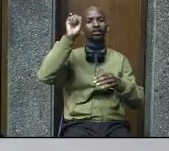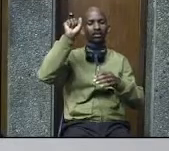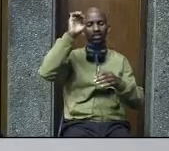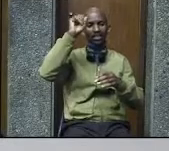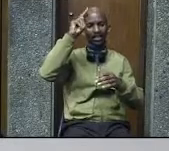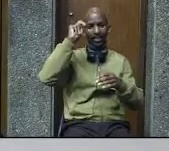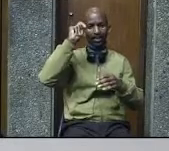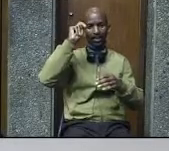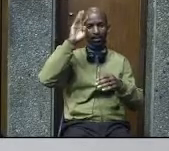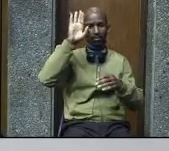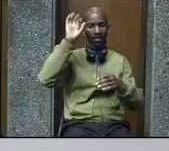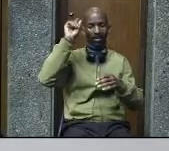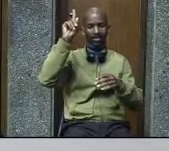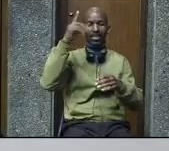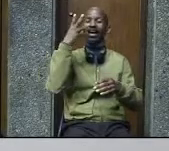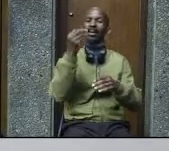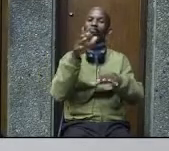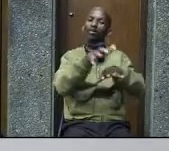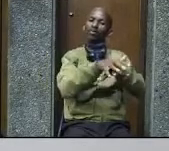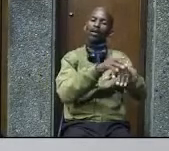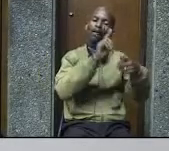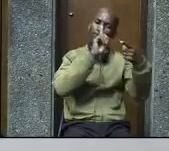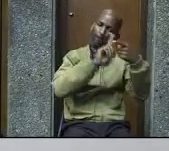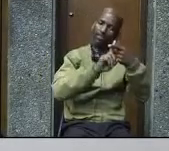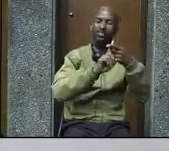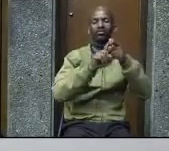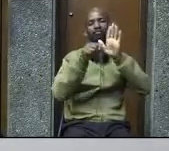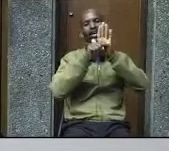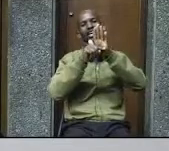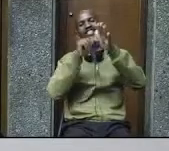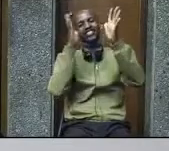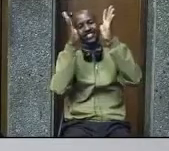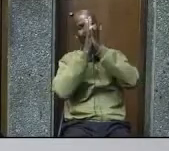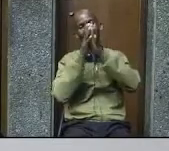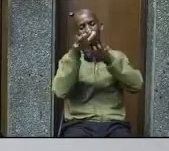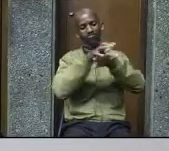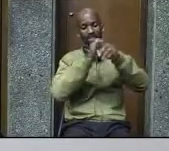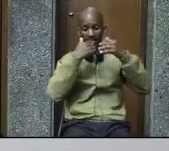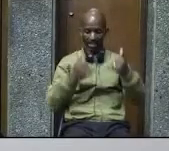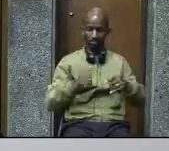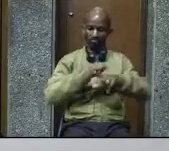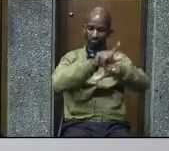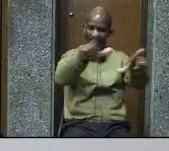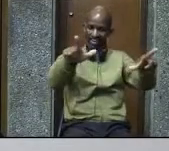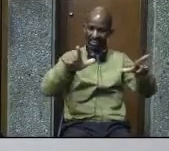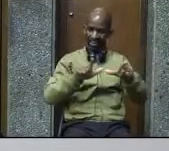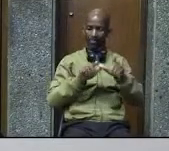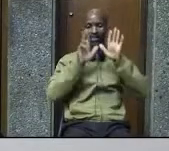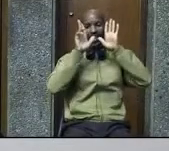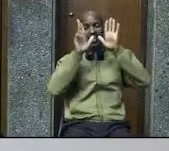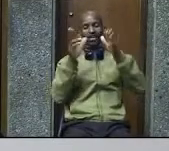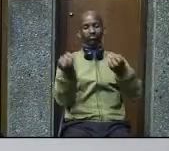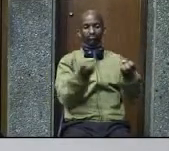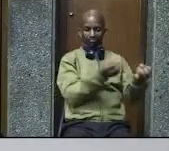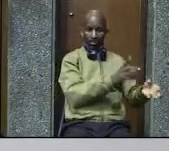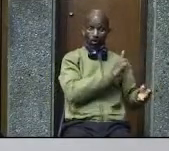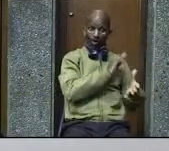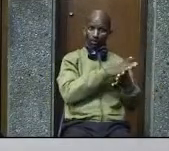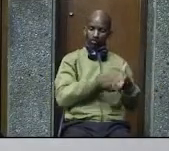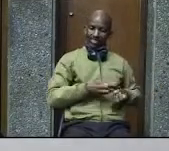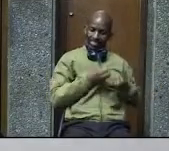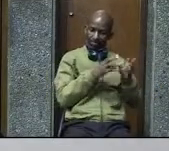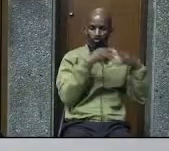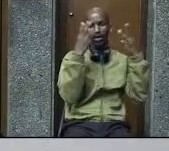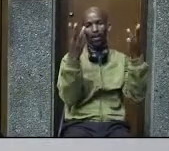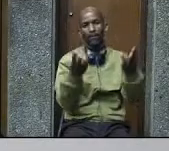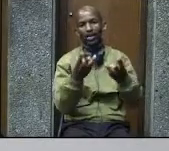Saint Brand, only plus or minus 10 hectares of land. And tomorrow you say, no, bring 8 of that 10 hectares because you want to give to other